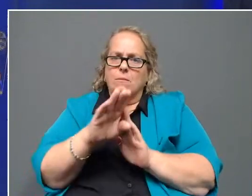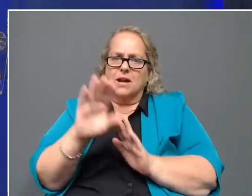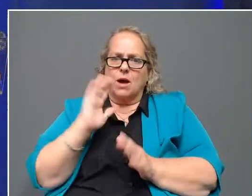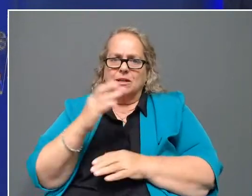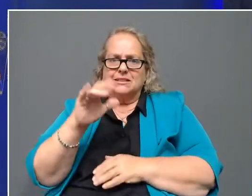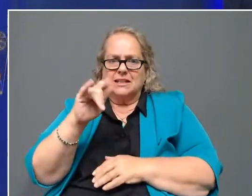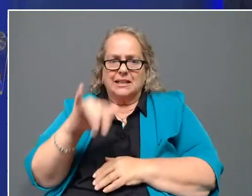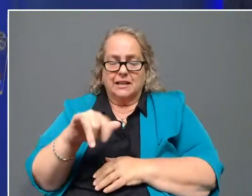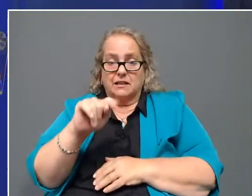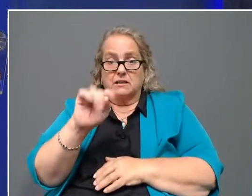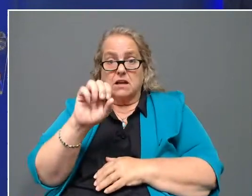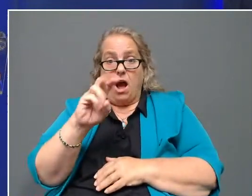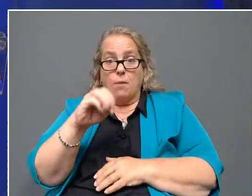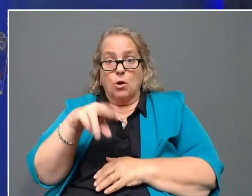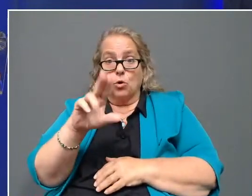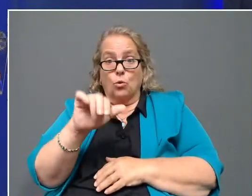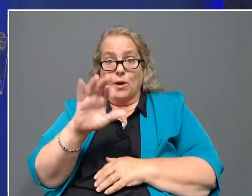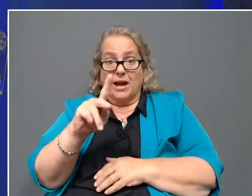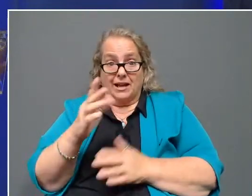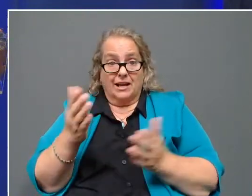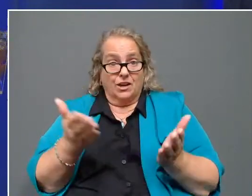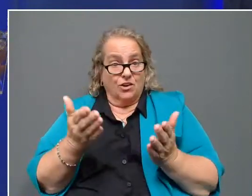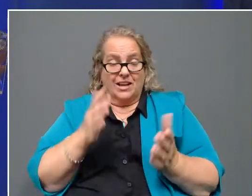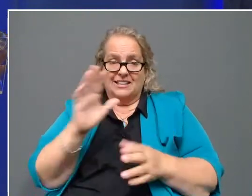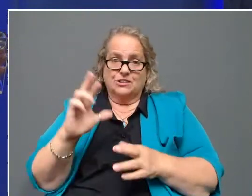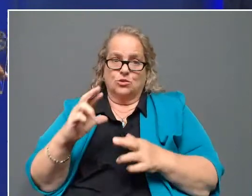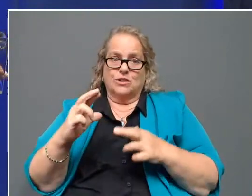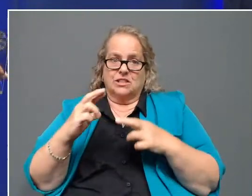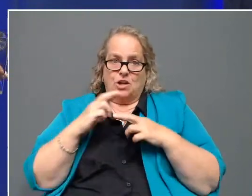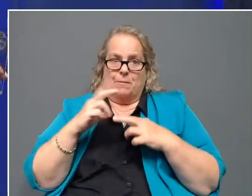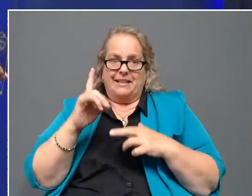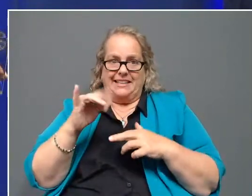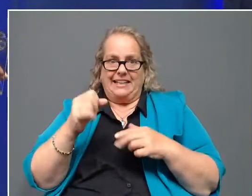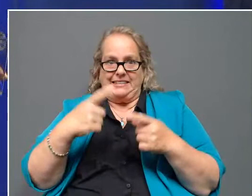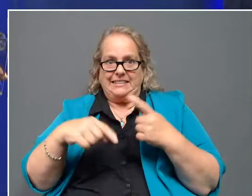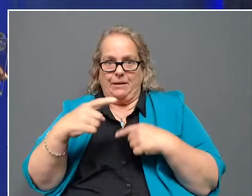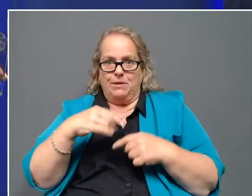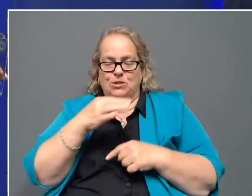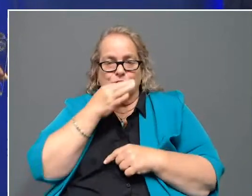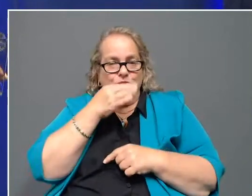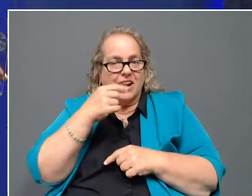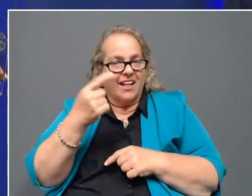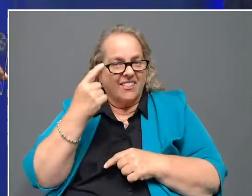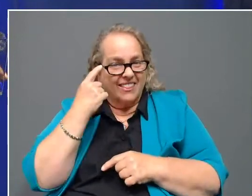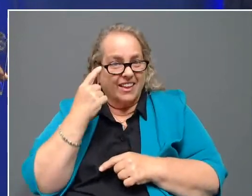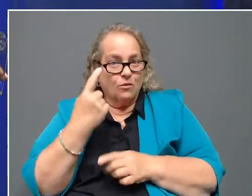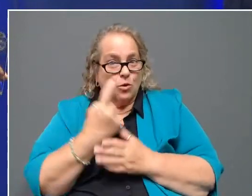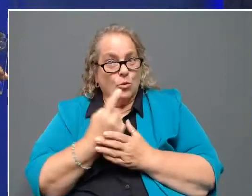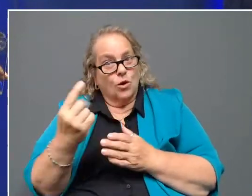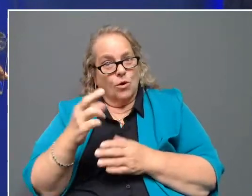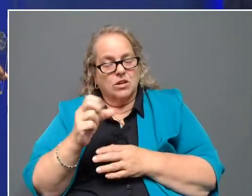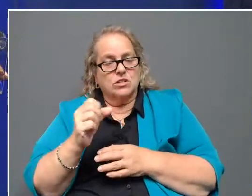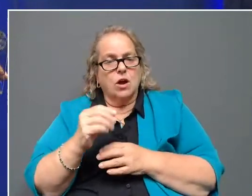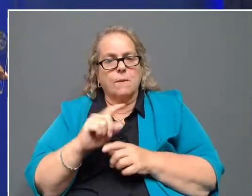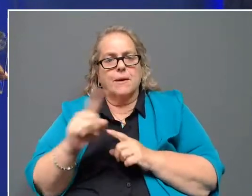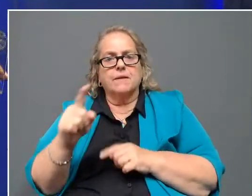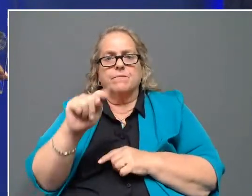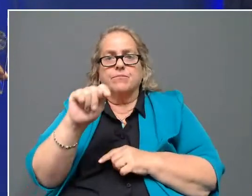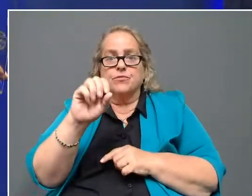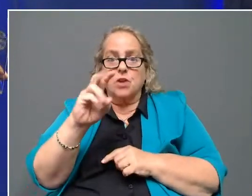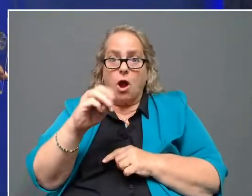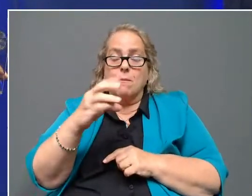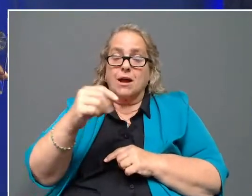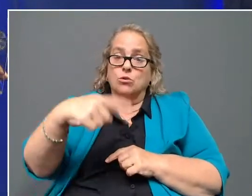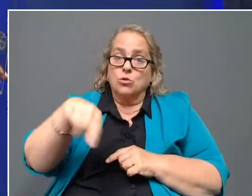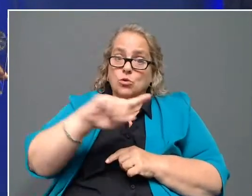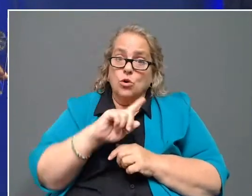see him here, but his retirement days are fast approaching, I think, here in a matter of a week or so. But Tom and you all